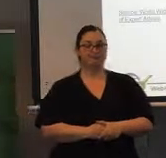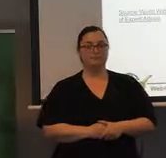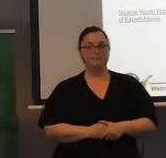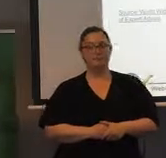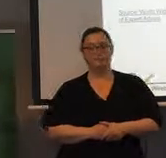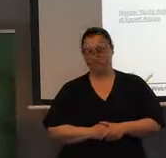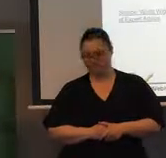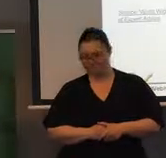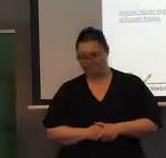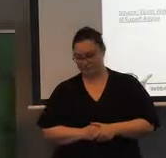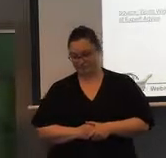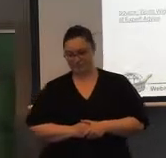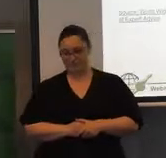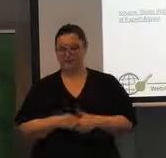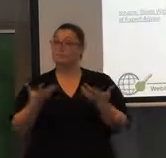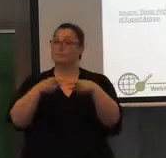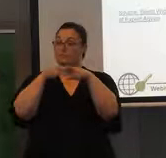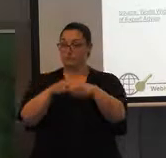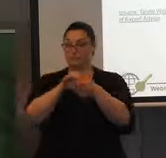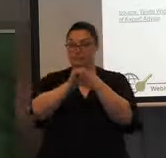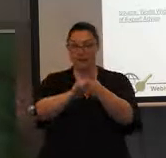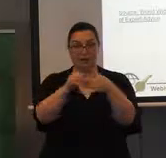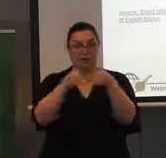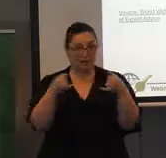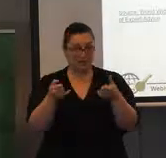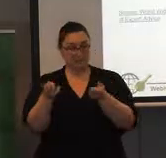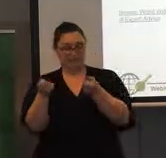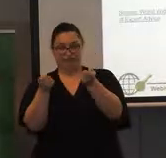So as I mentioned, they administer the guidelines. They